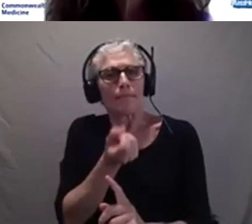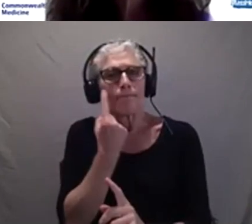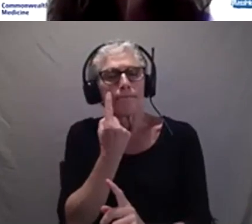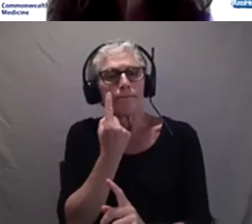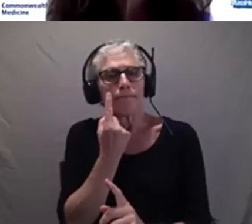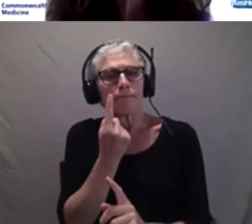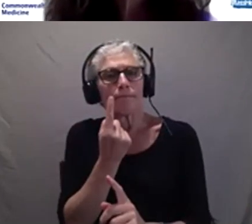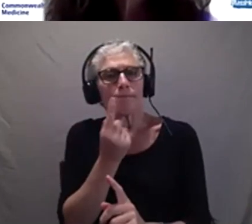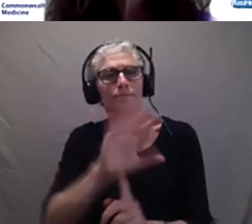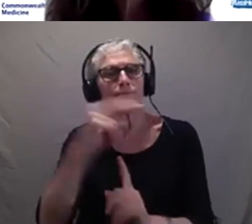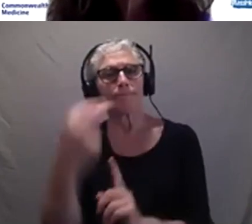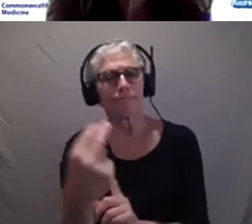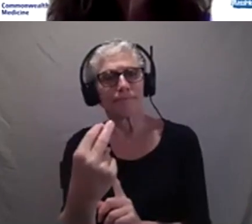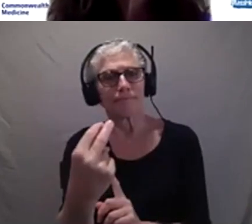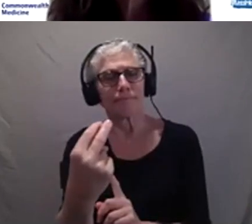every single day.